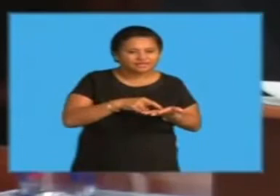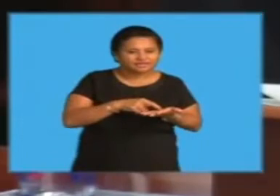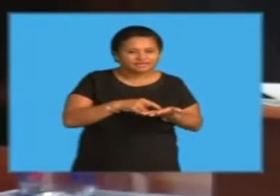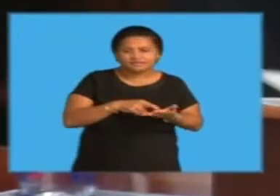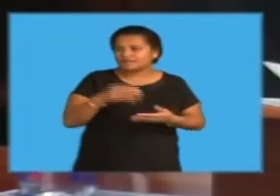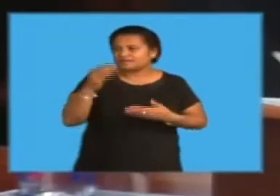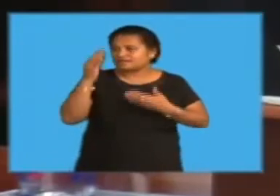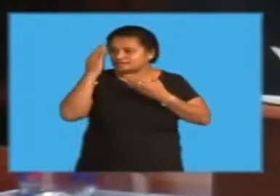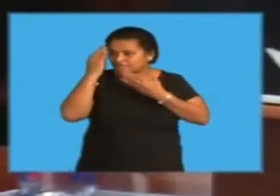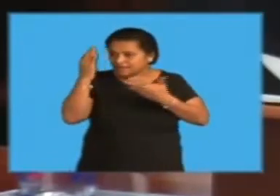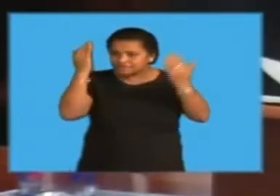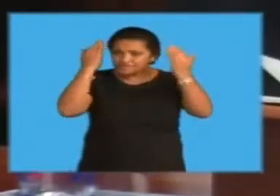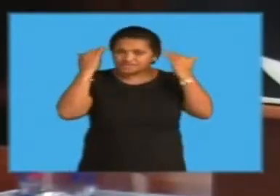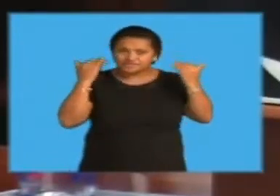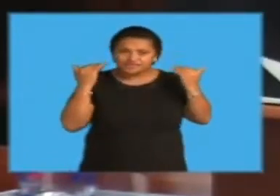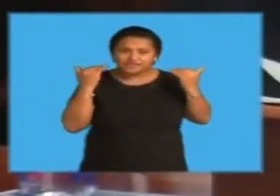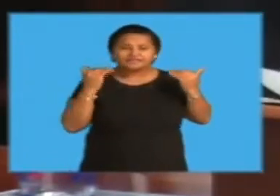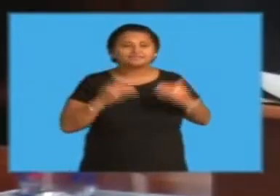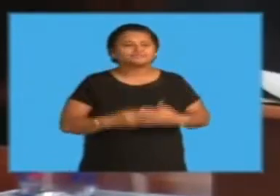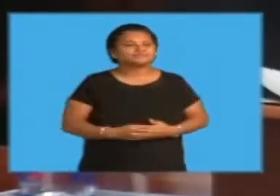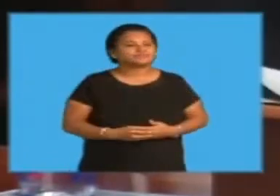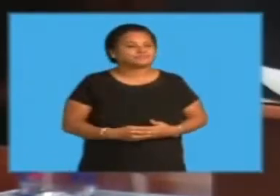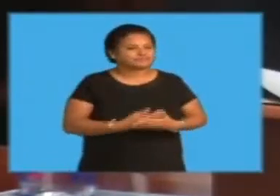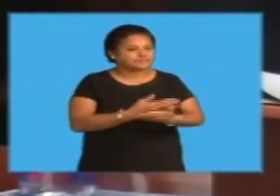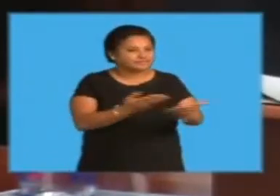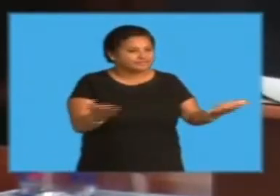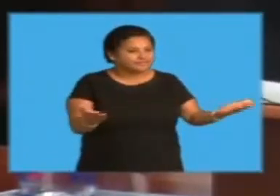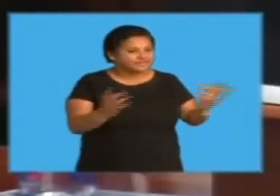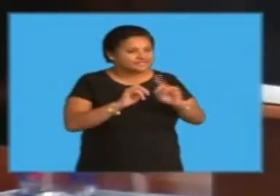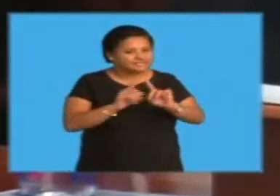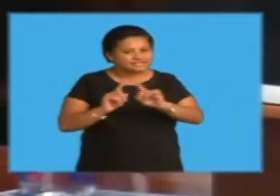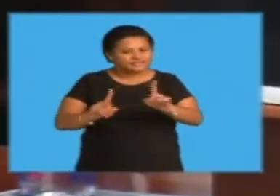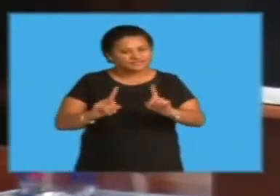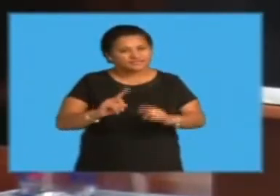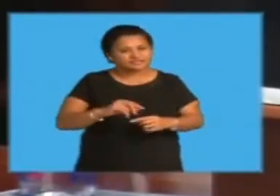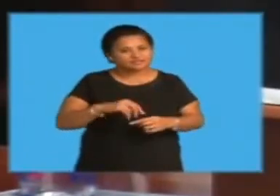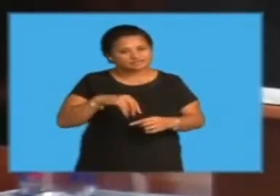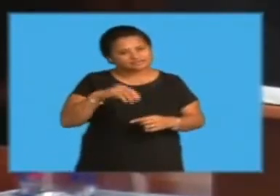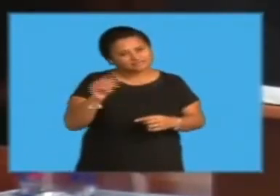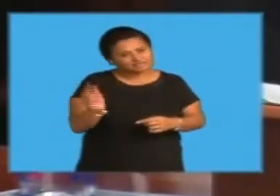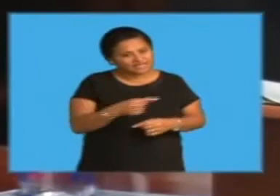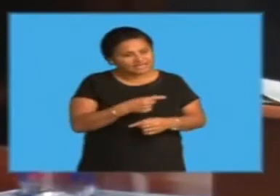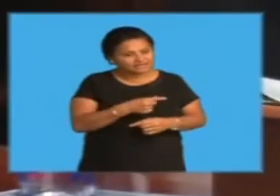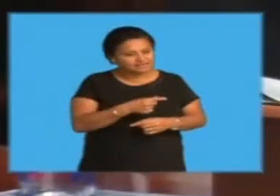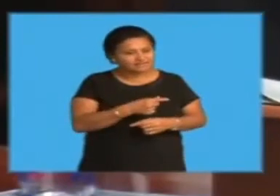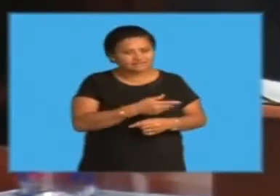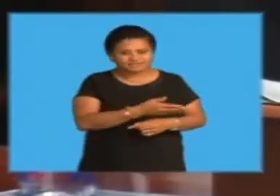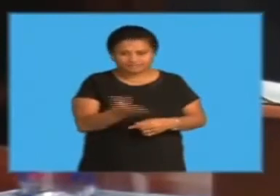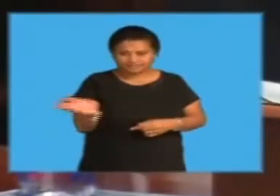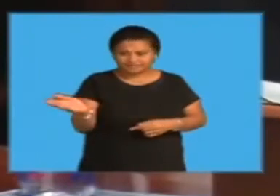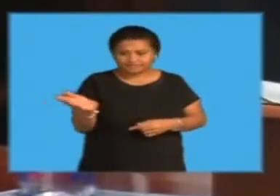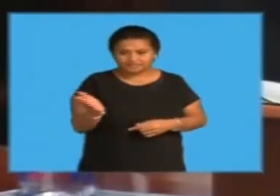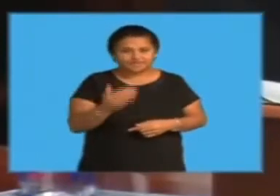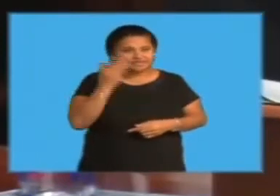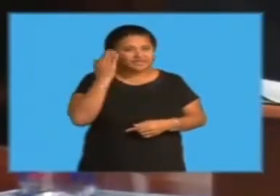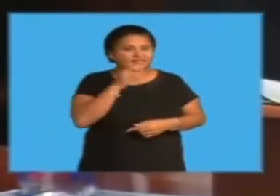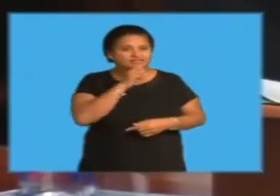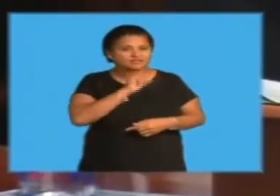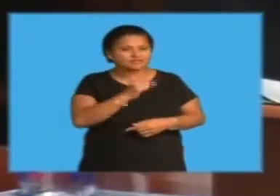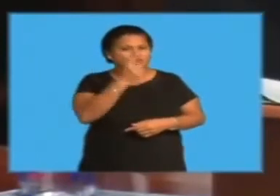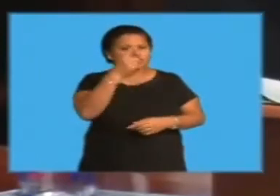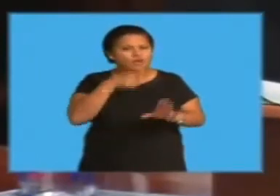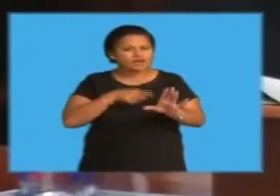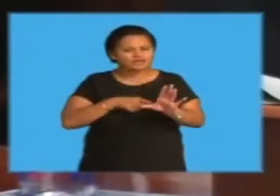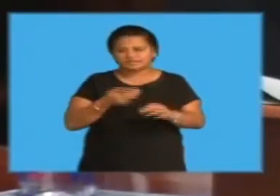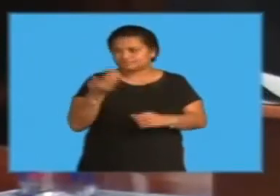Honourable Cabinet Ministers, the Honourable Leader of the Opposition, Honourable Members of Parliament, Excellencies, ladies and gentlemen. A year ago,